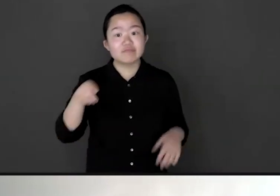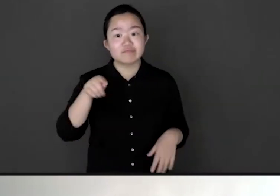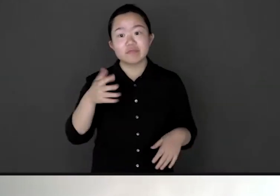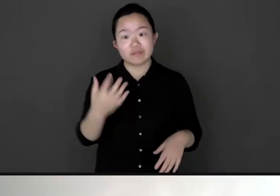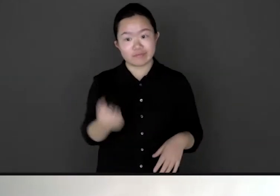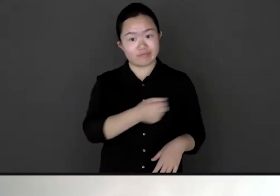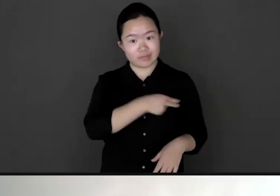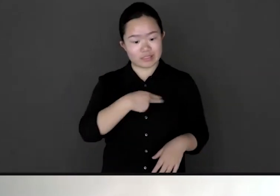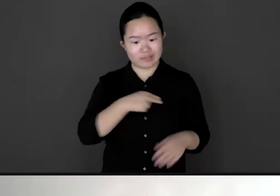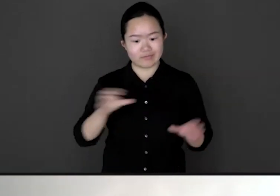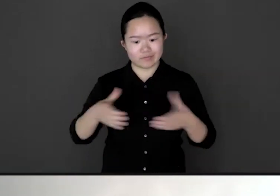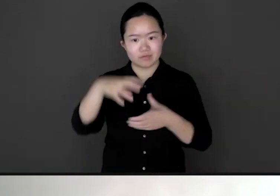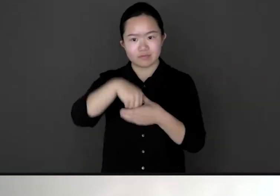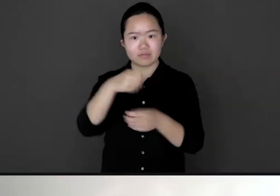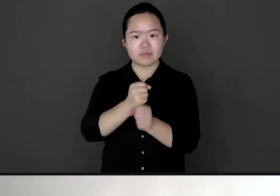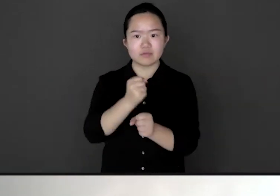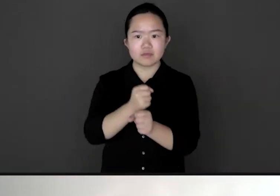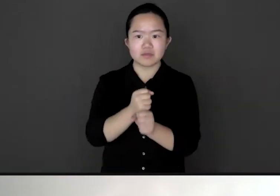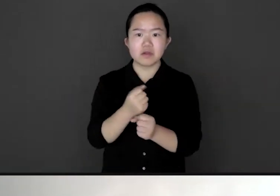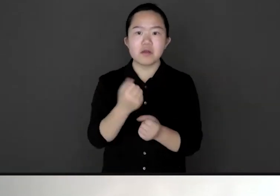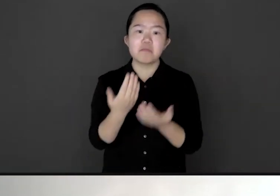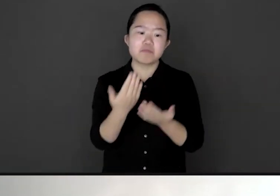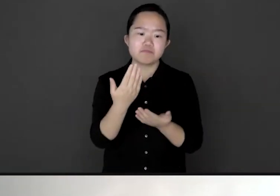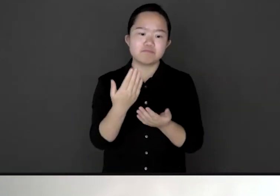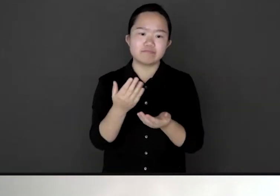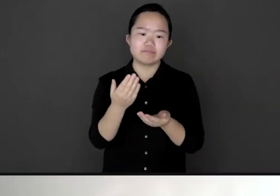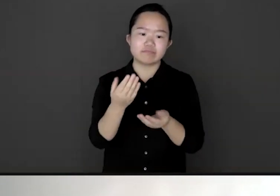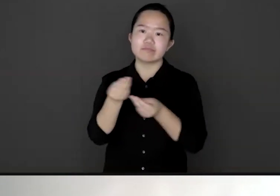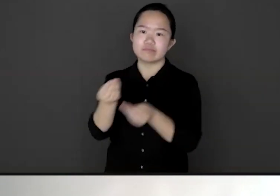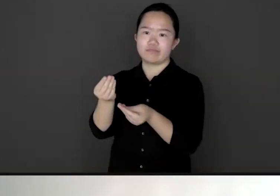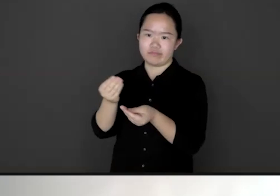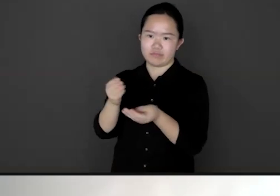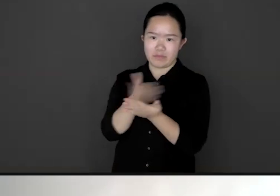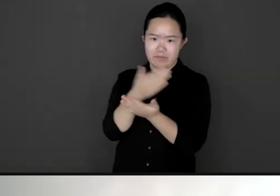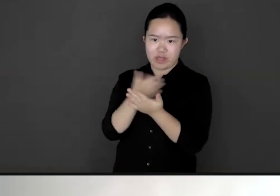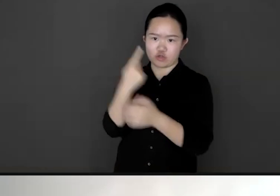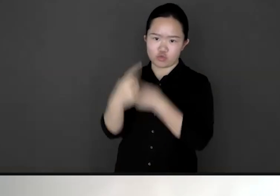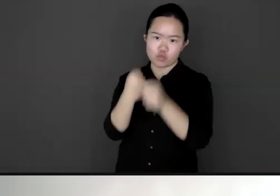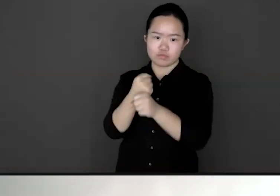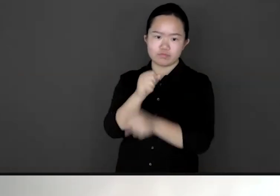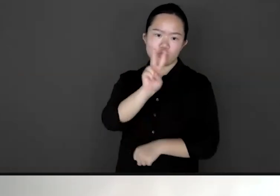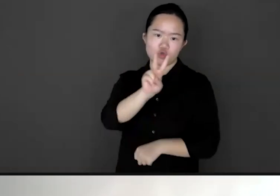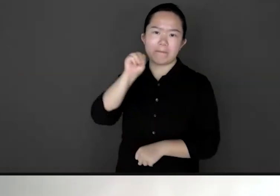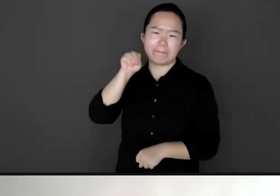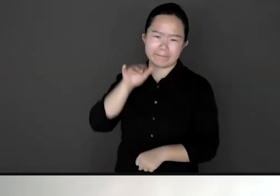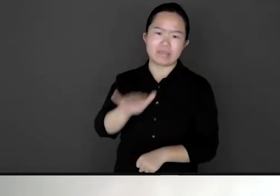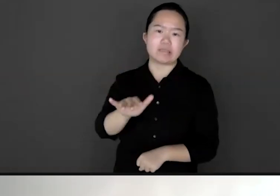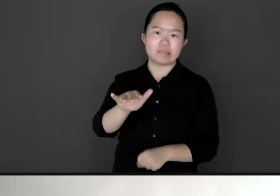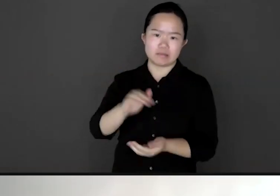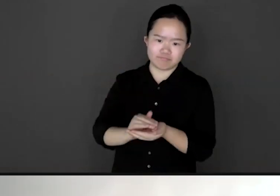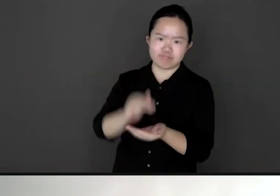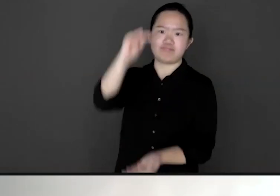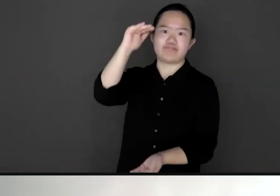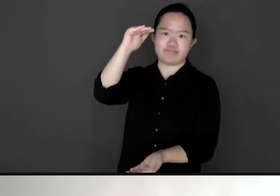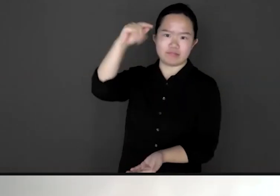catch is everybody just wants documents out of the door, and they don't care how fast they get them out. And nobody wants to